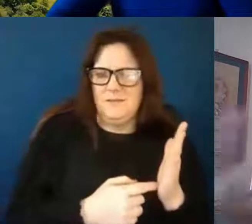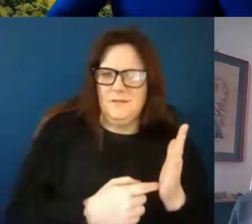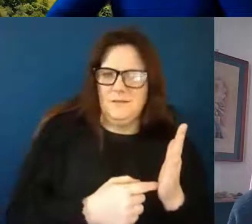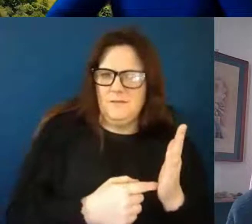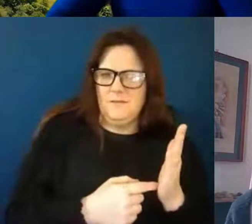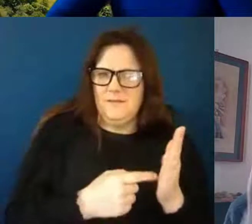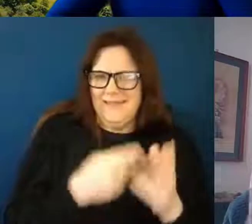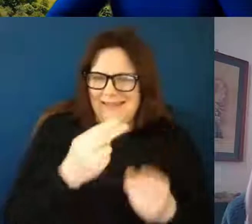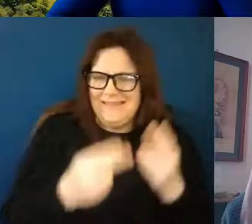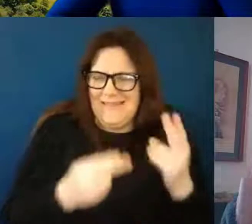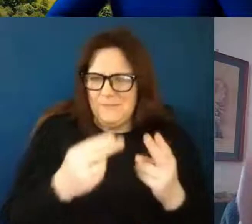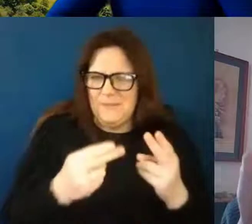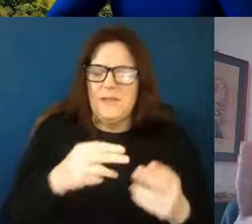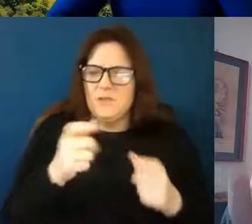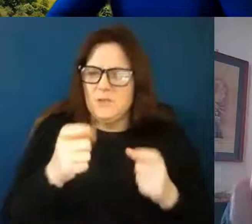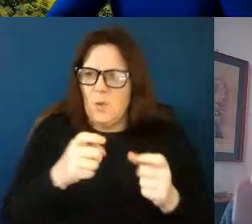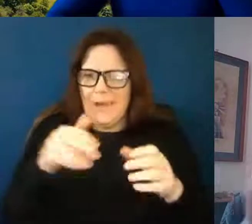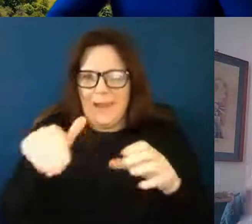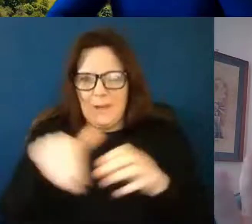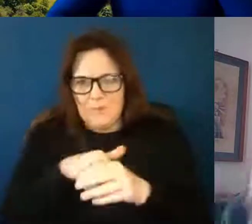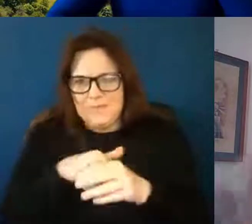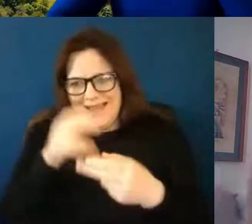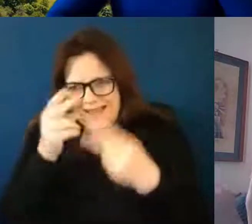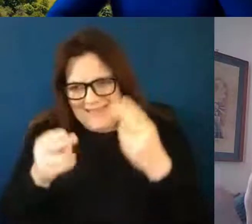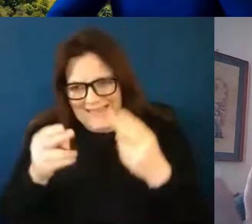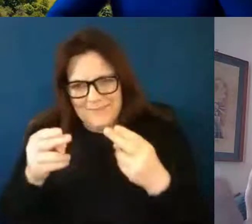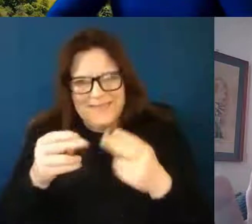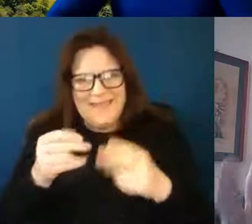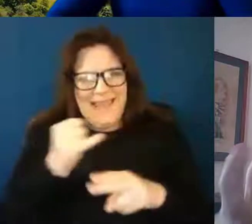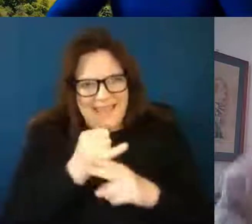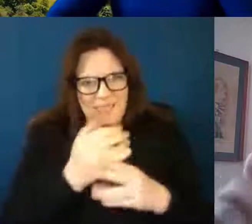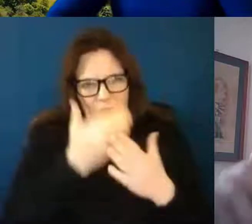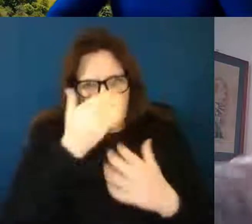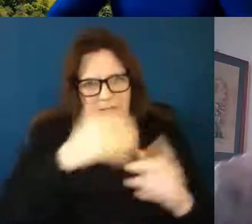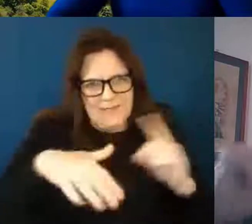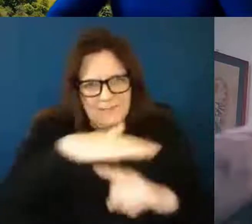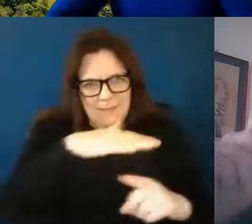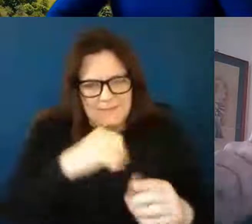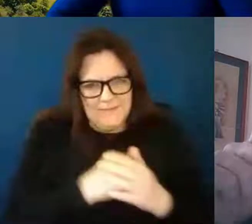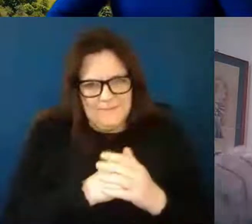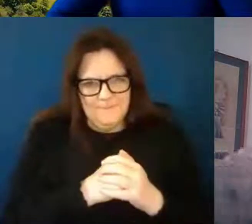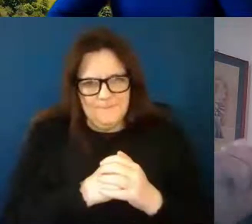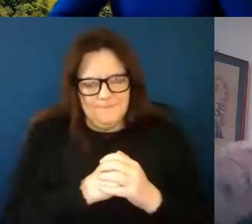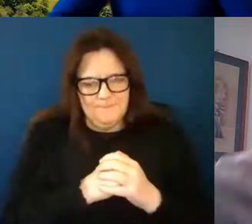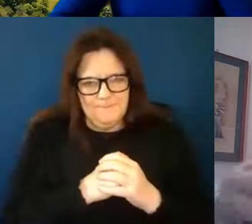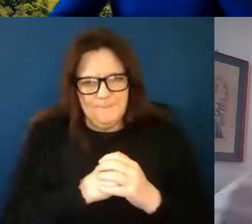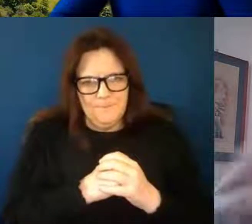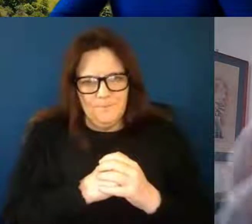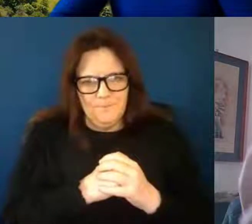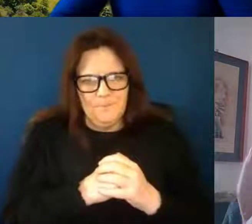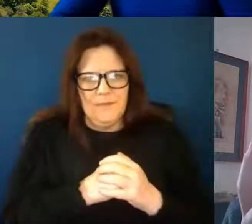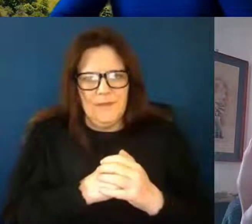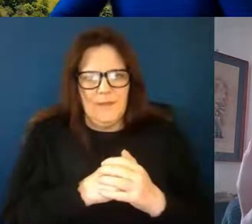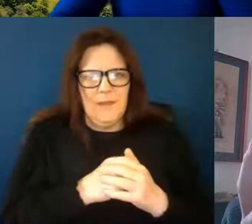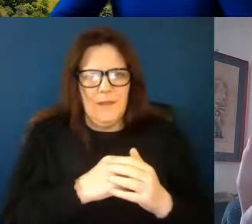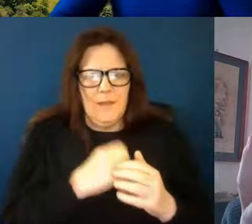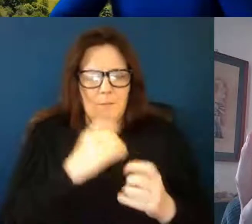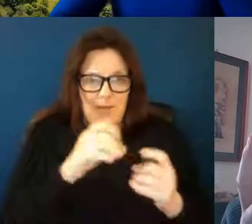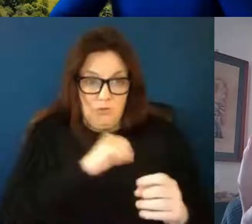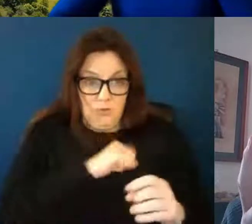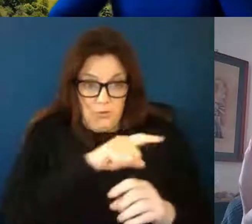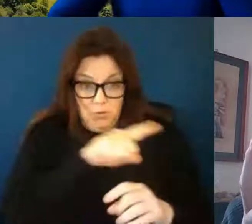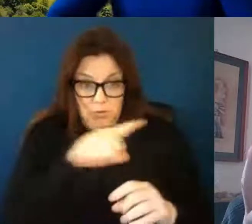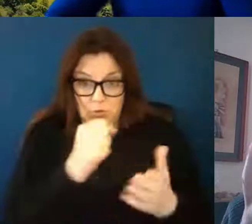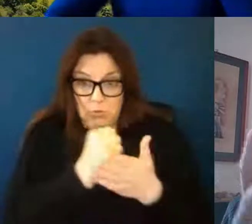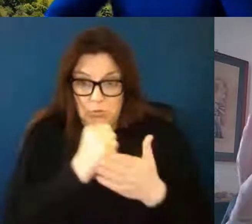So incorporating a focus on assessment within the learning space and getting the students to peer assess